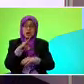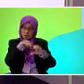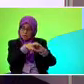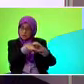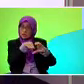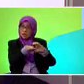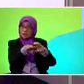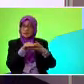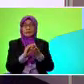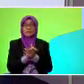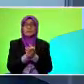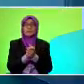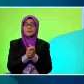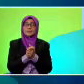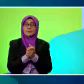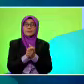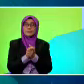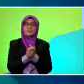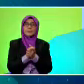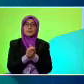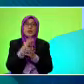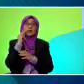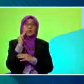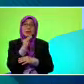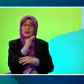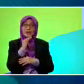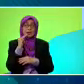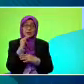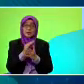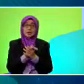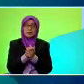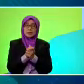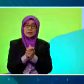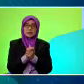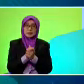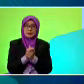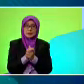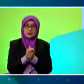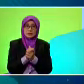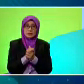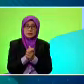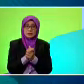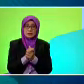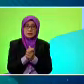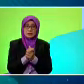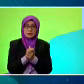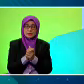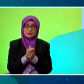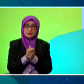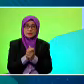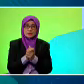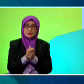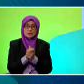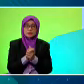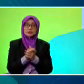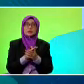Mia? Let's go, Mia. Microorganisms can help in sewage treatment. Anaerobic bacteria are used to break down